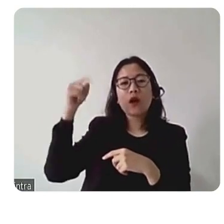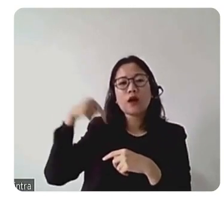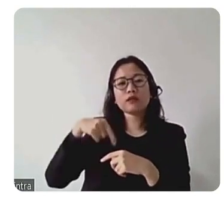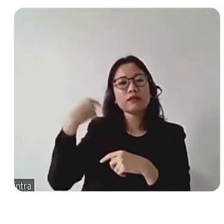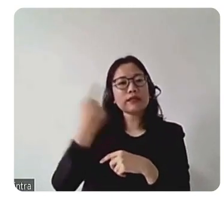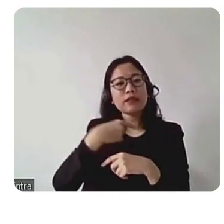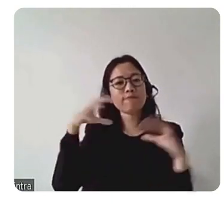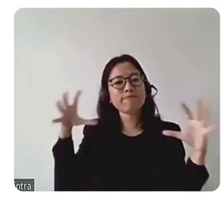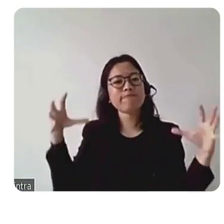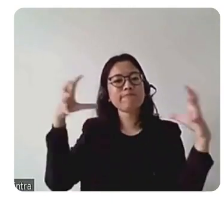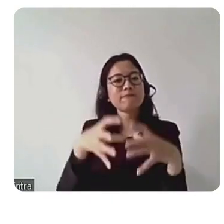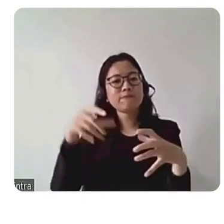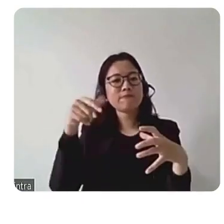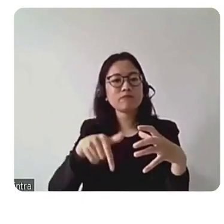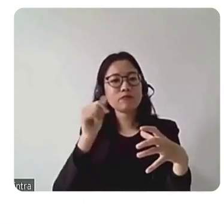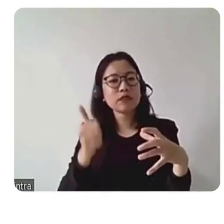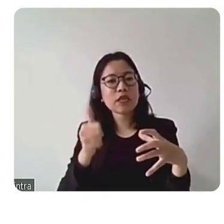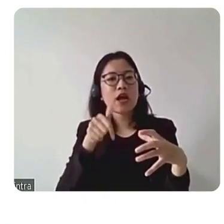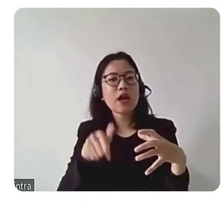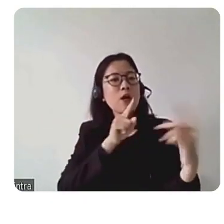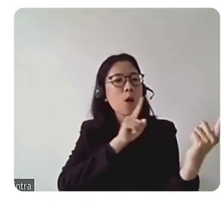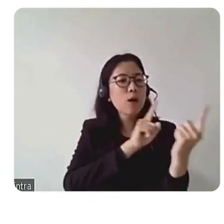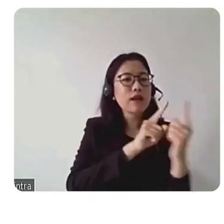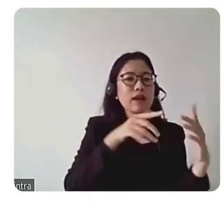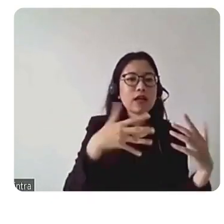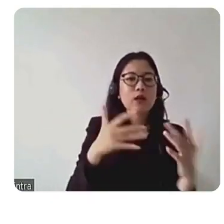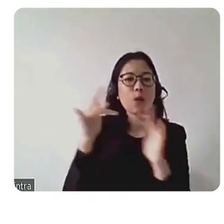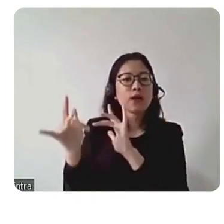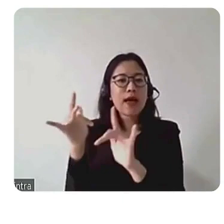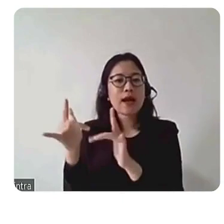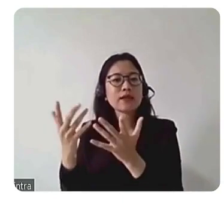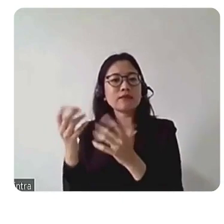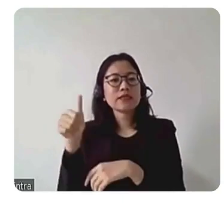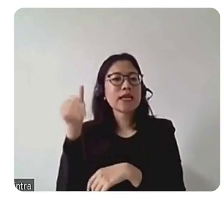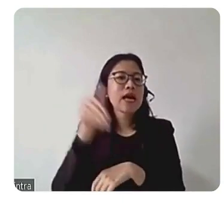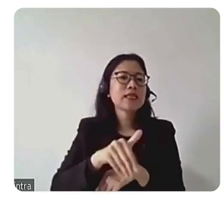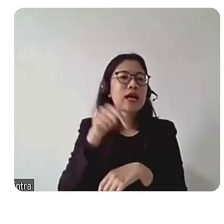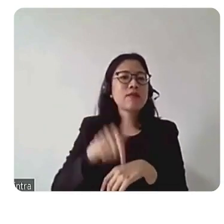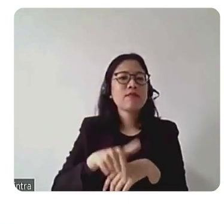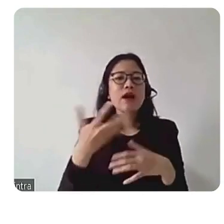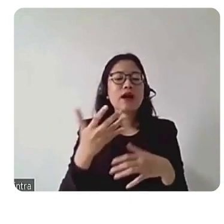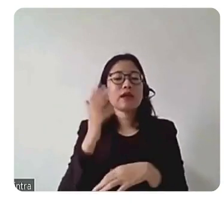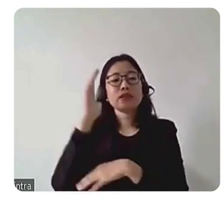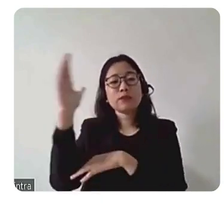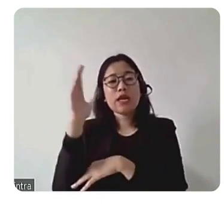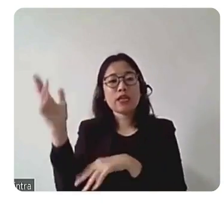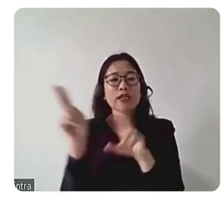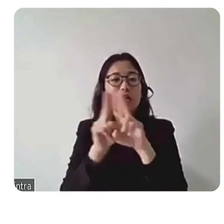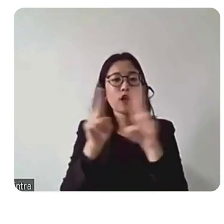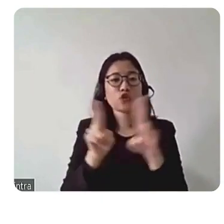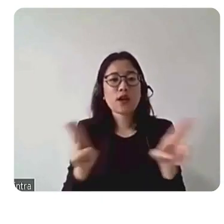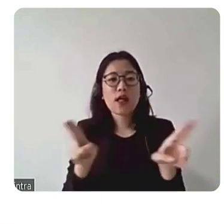here, both offline and online, to attend our international seminar